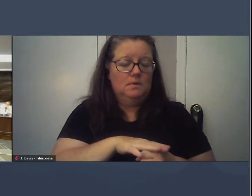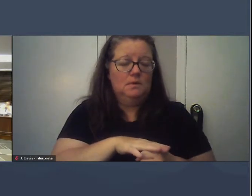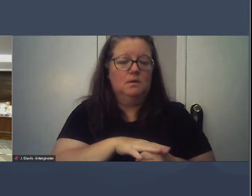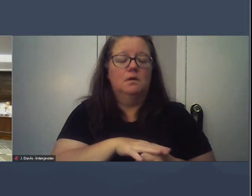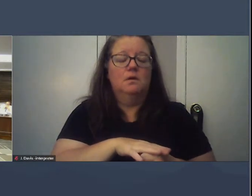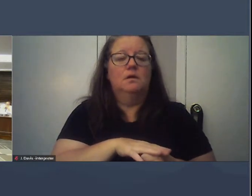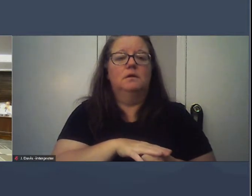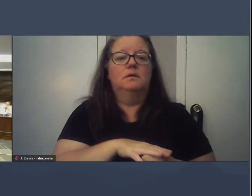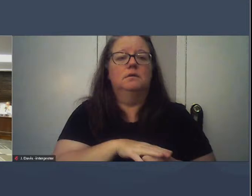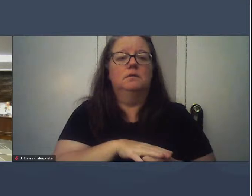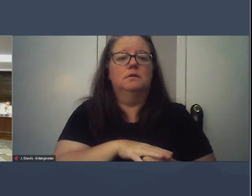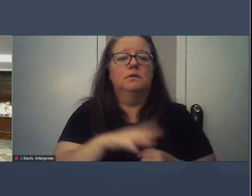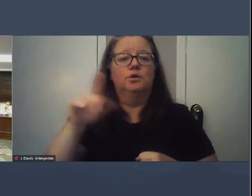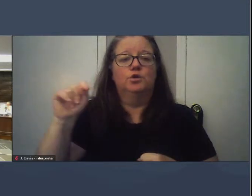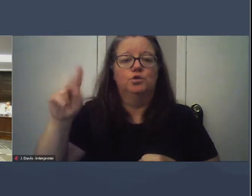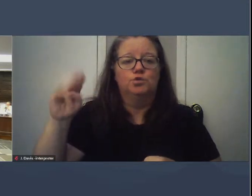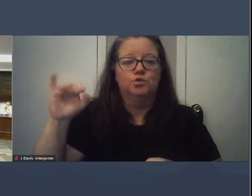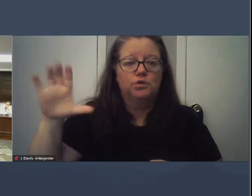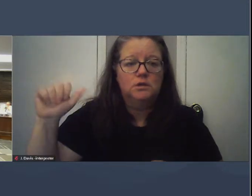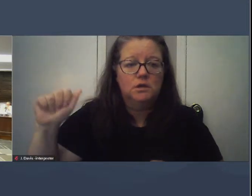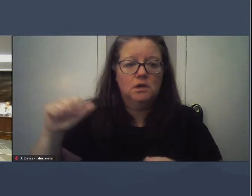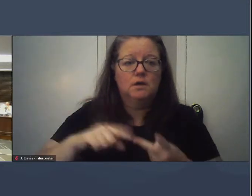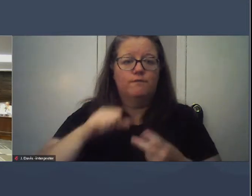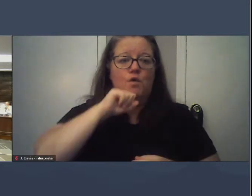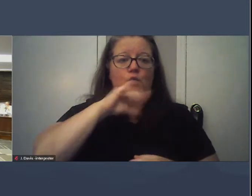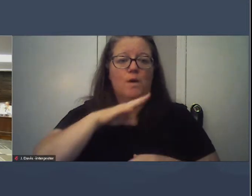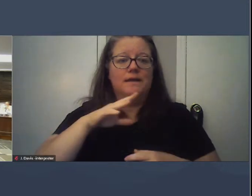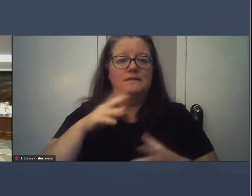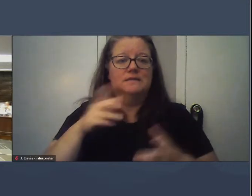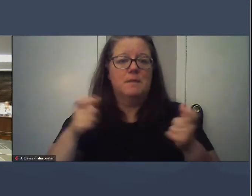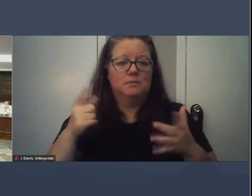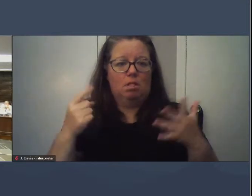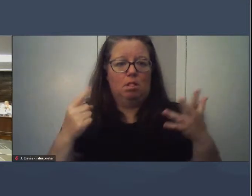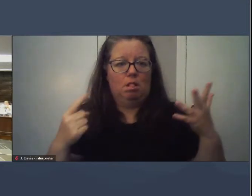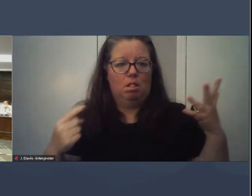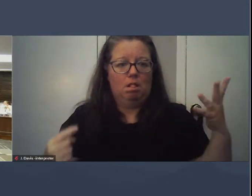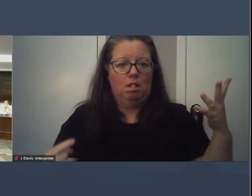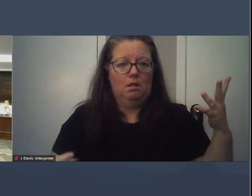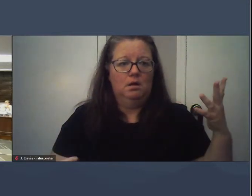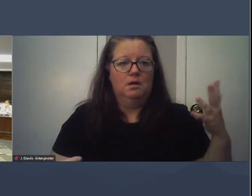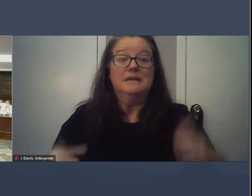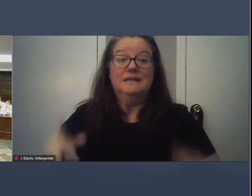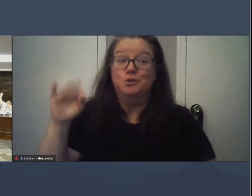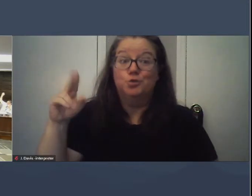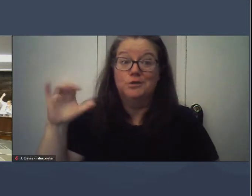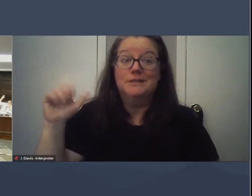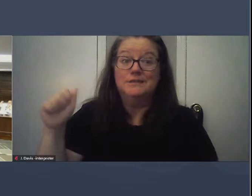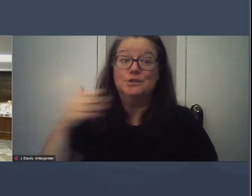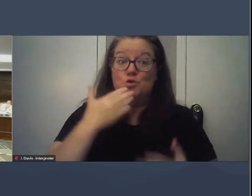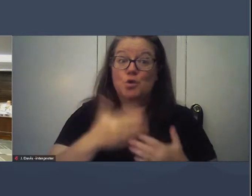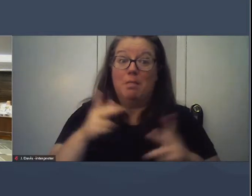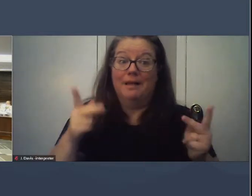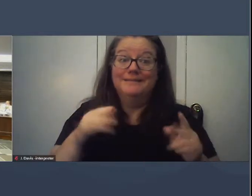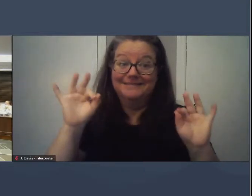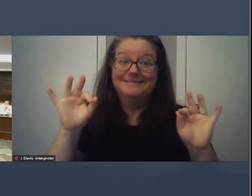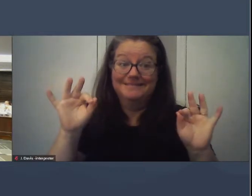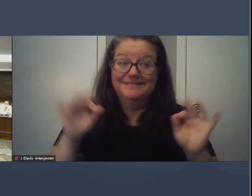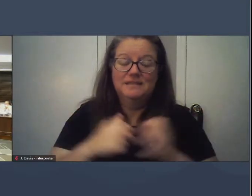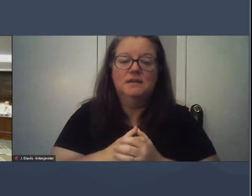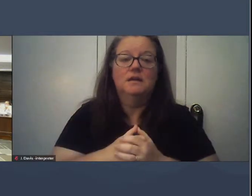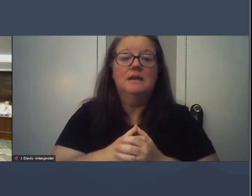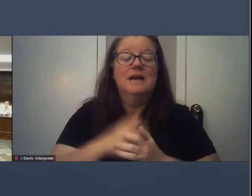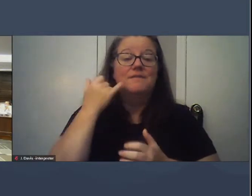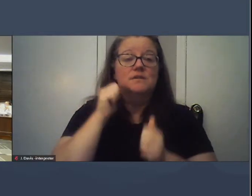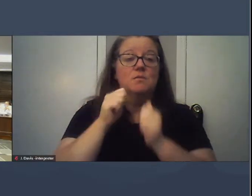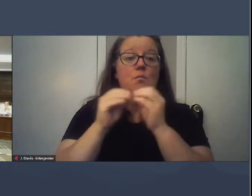in Tunica, a waste management facility. Sounds good. Yeah, that's right. But the further you go, the